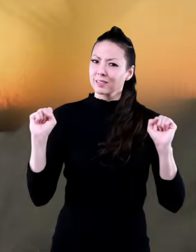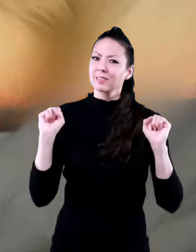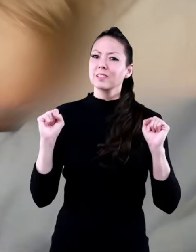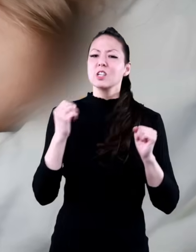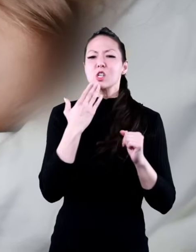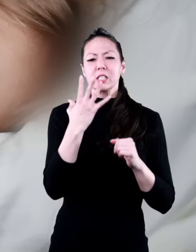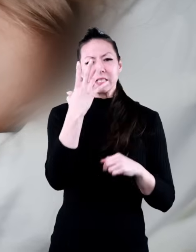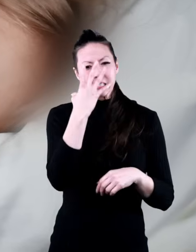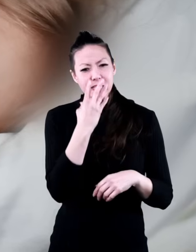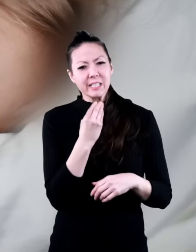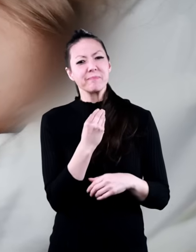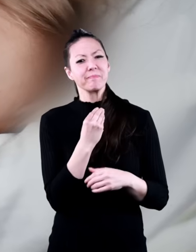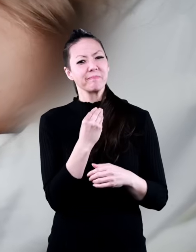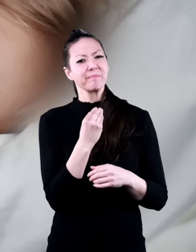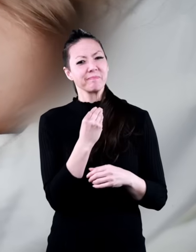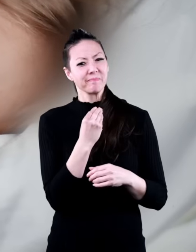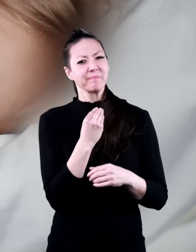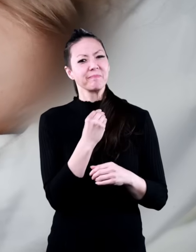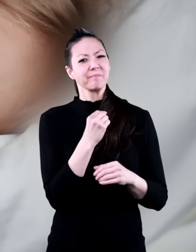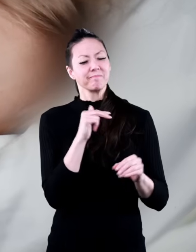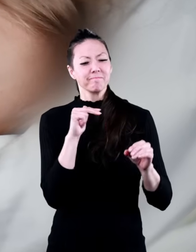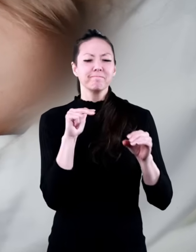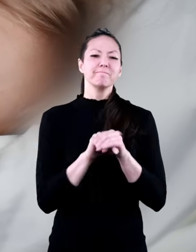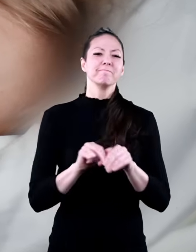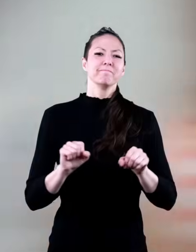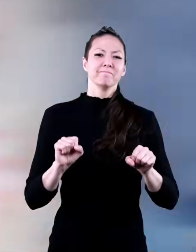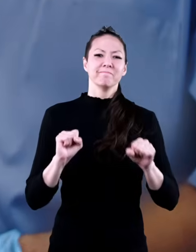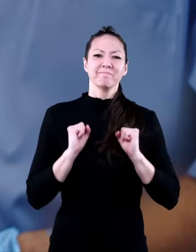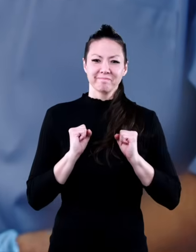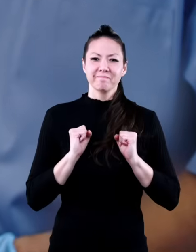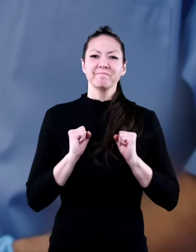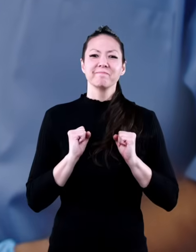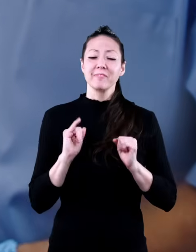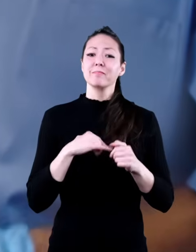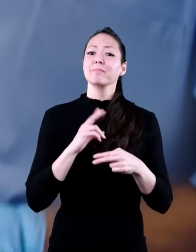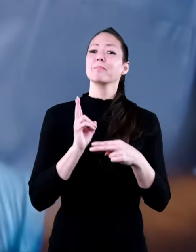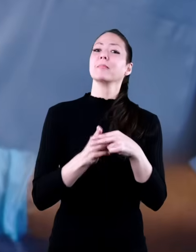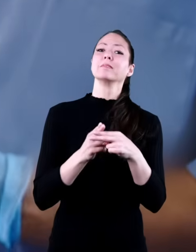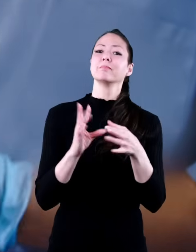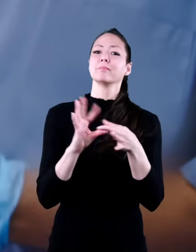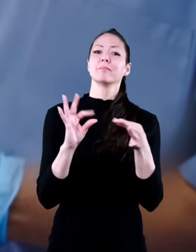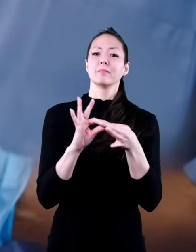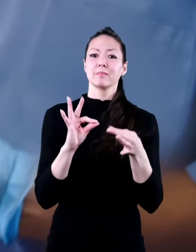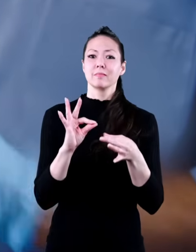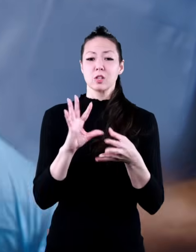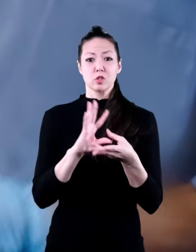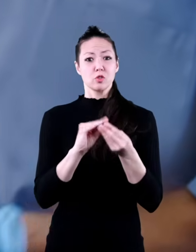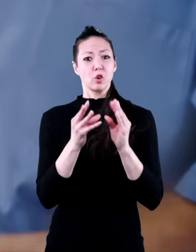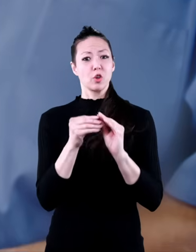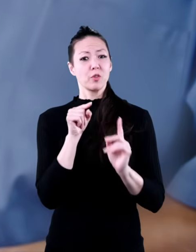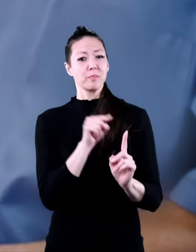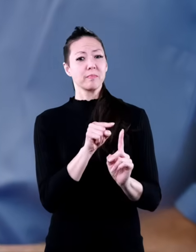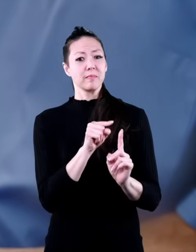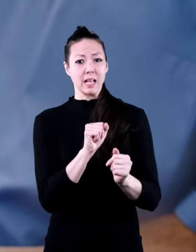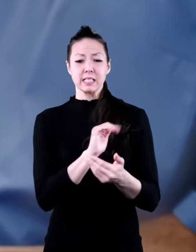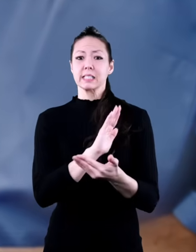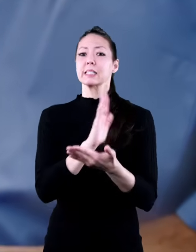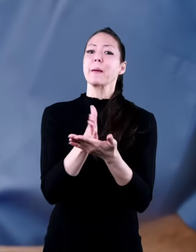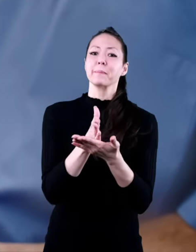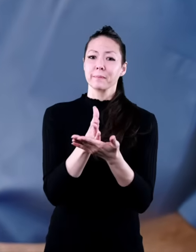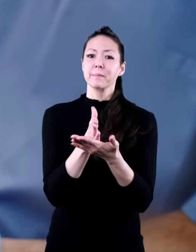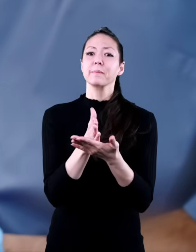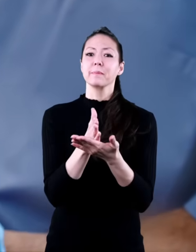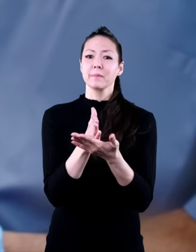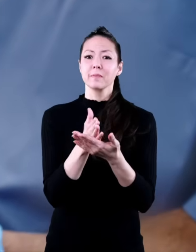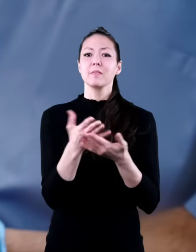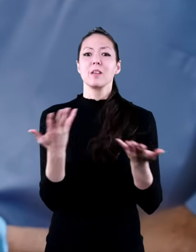and getting a good night's sleep can also help like we mentioned earlier other germs can be stopped when